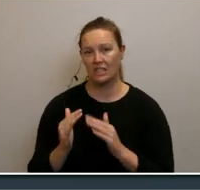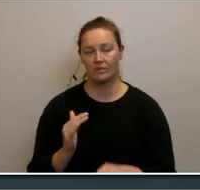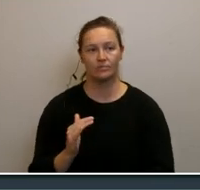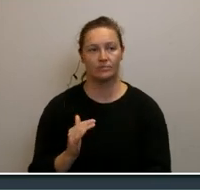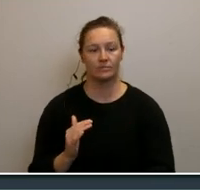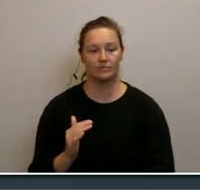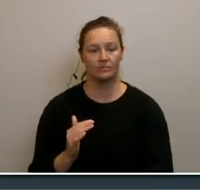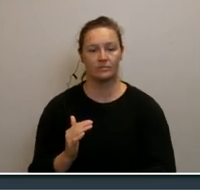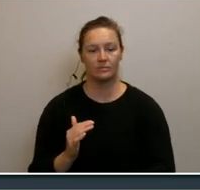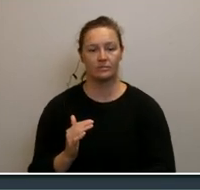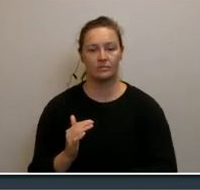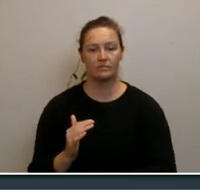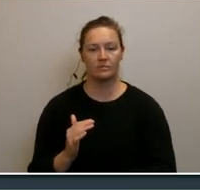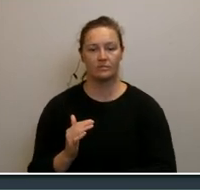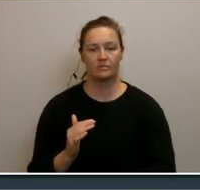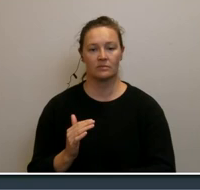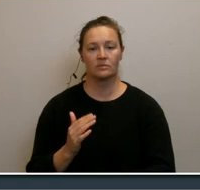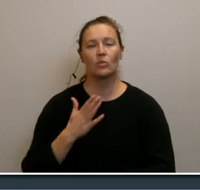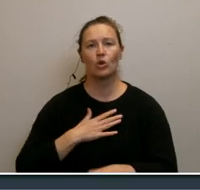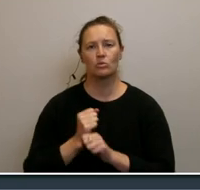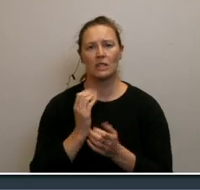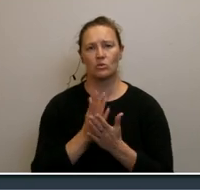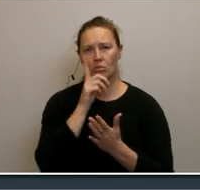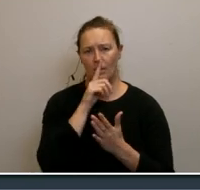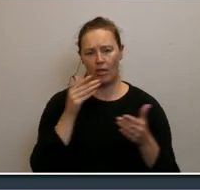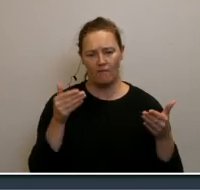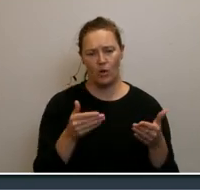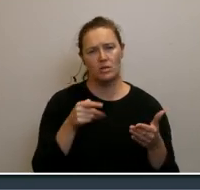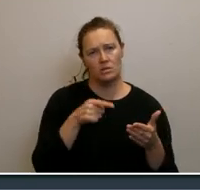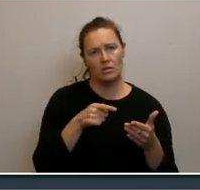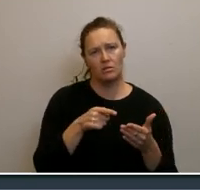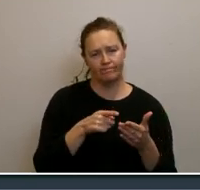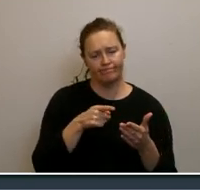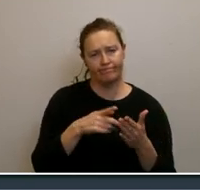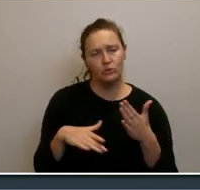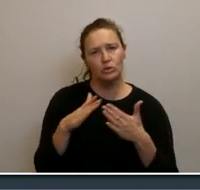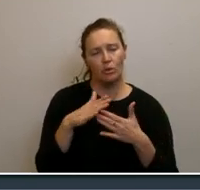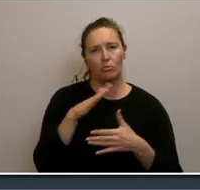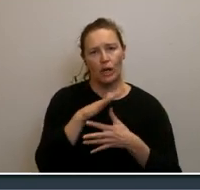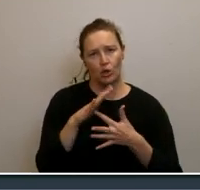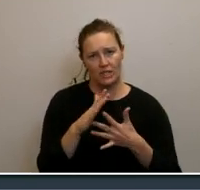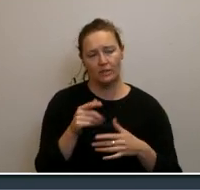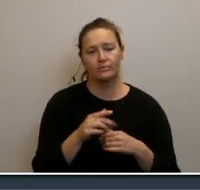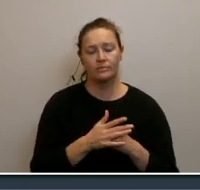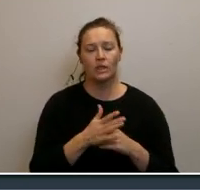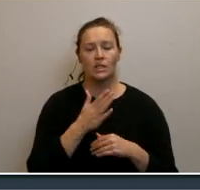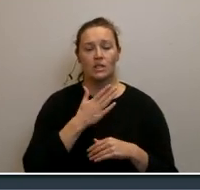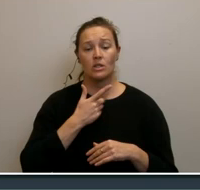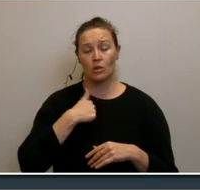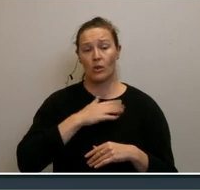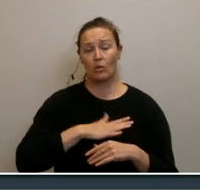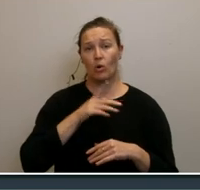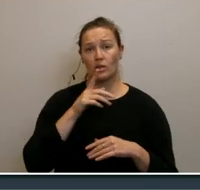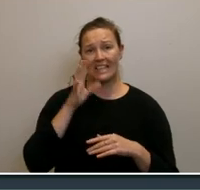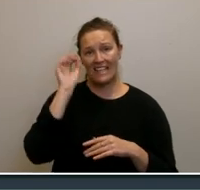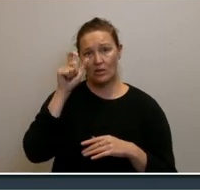We want a greater emphasis on putting people first. So once again, we ask the council to prioritise and